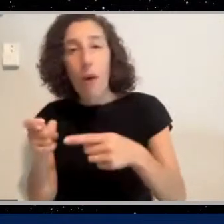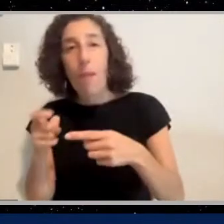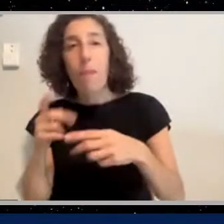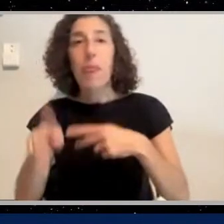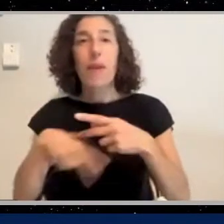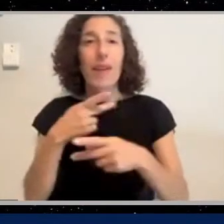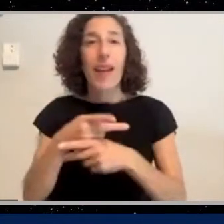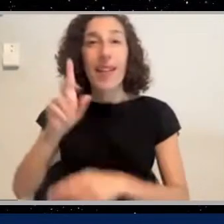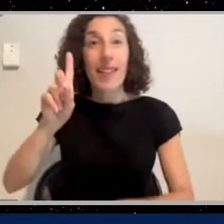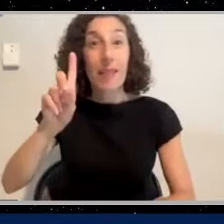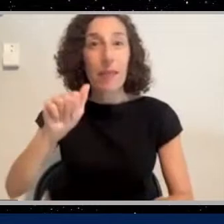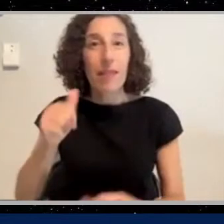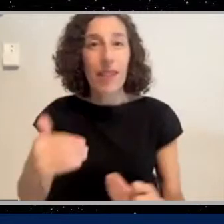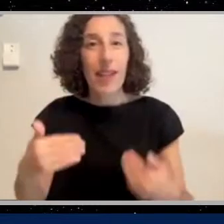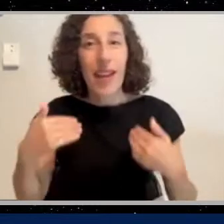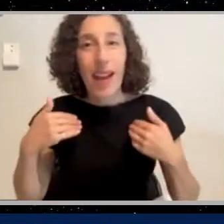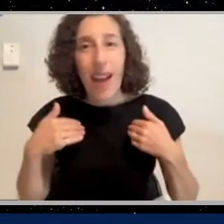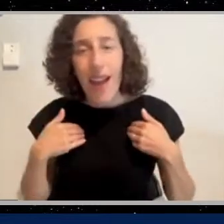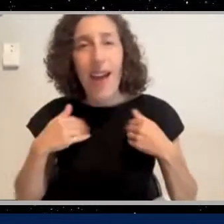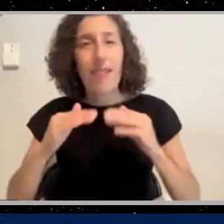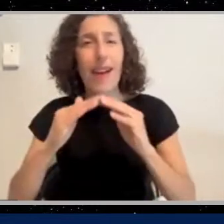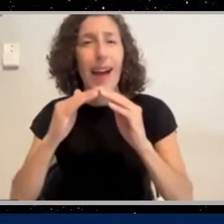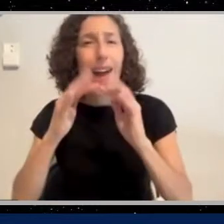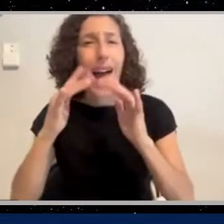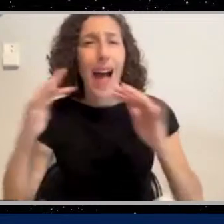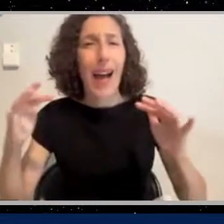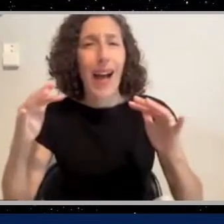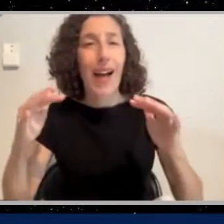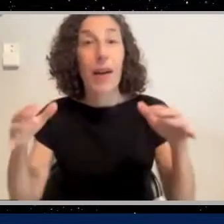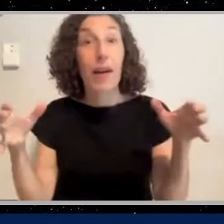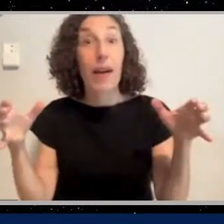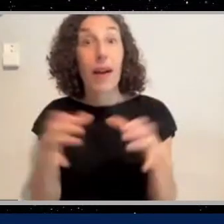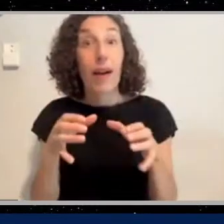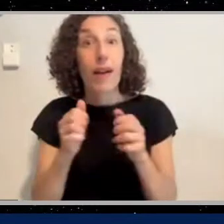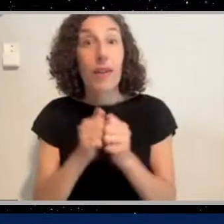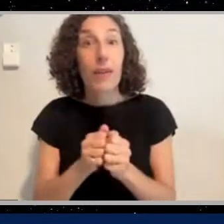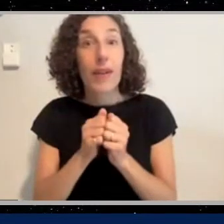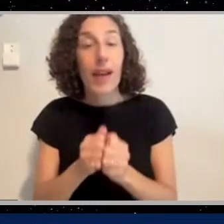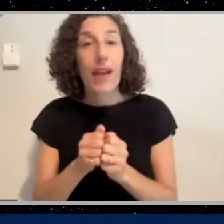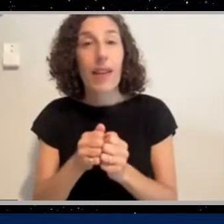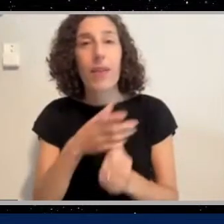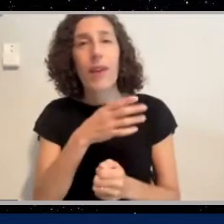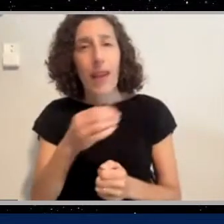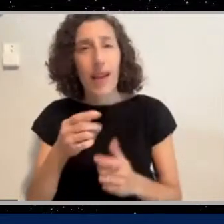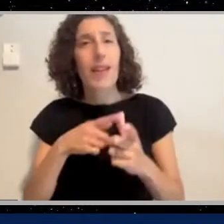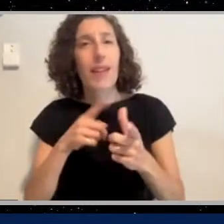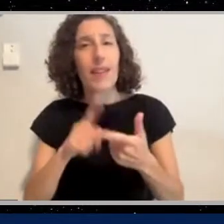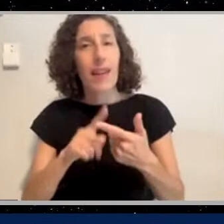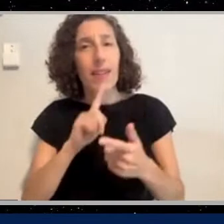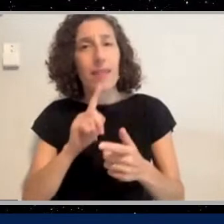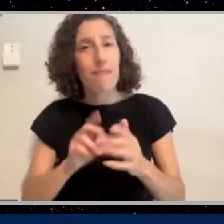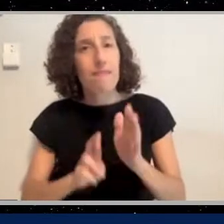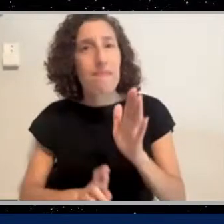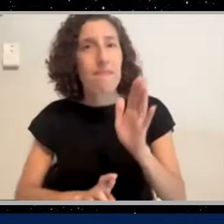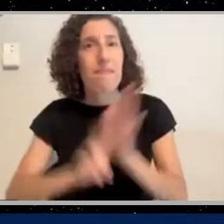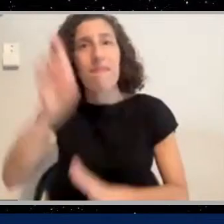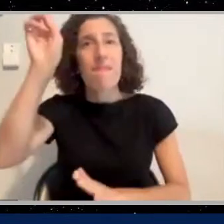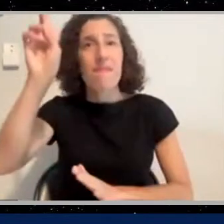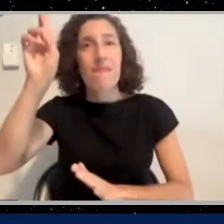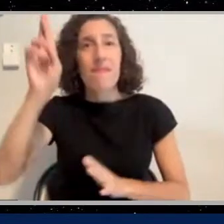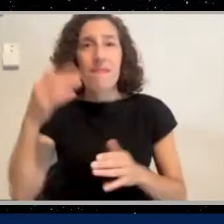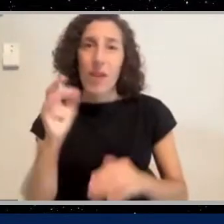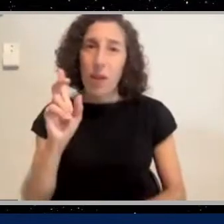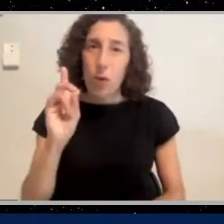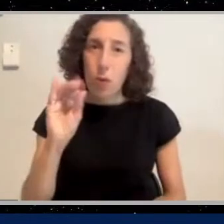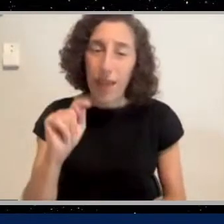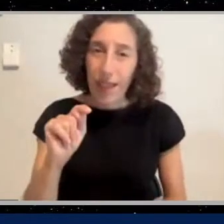to see everyone come together to make this flight happen and to complete some pretty cool experiments was, I think, one of the